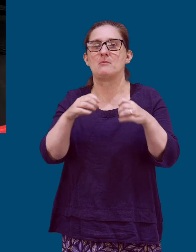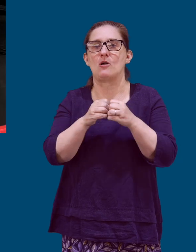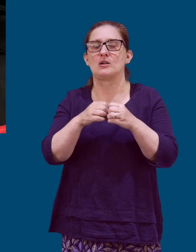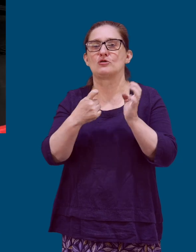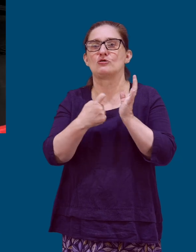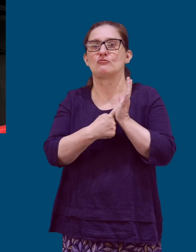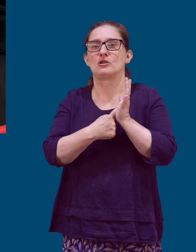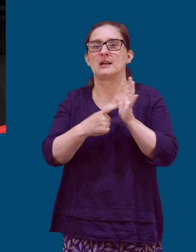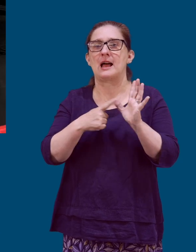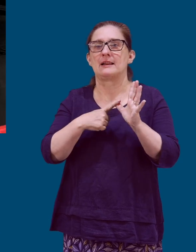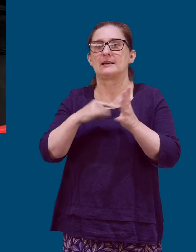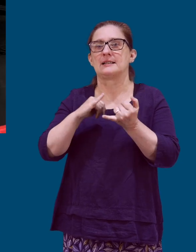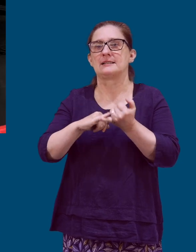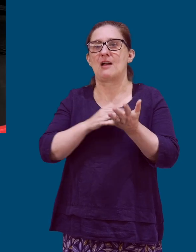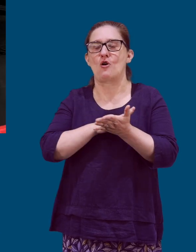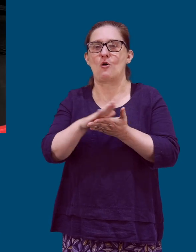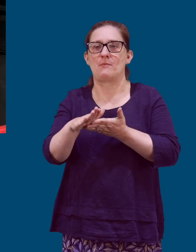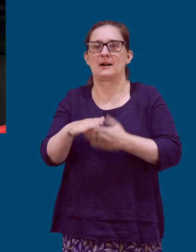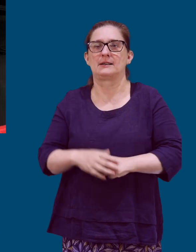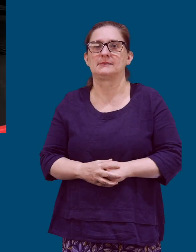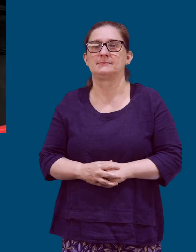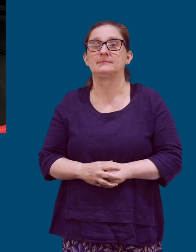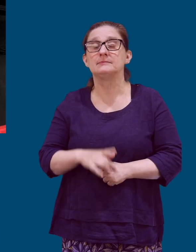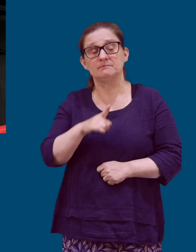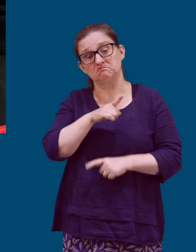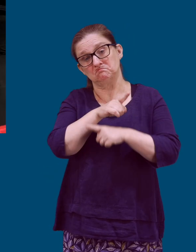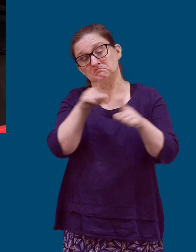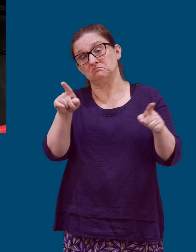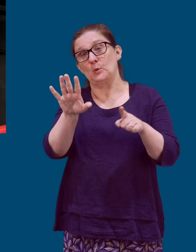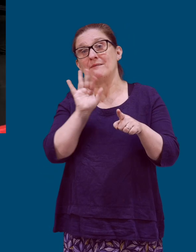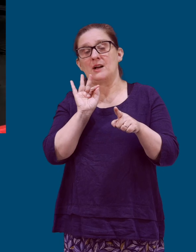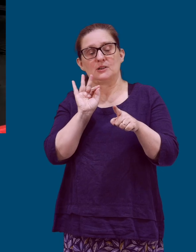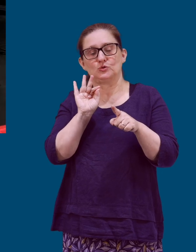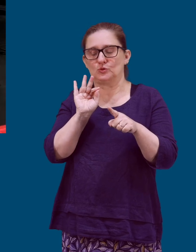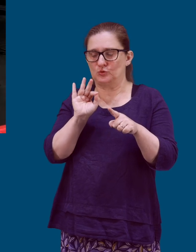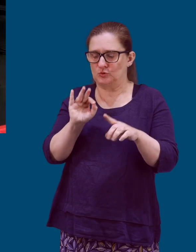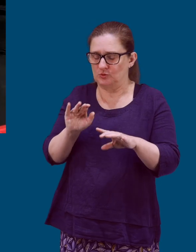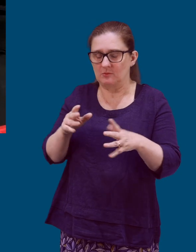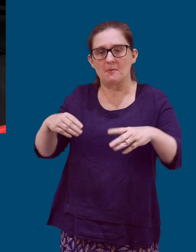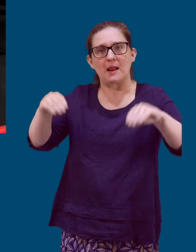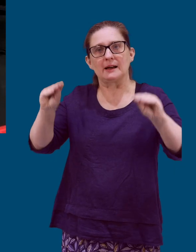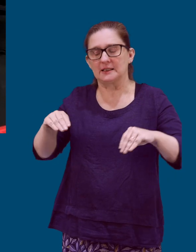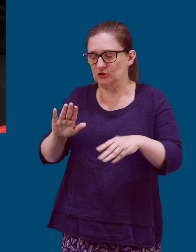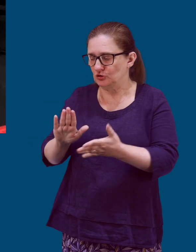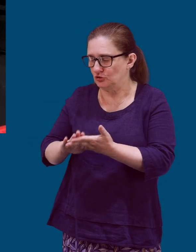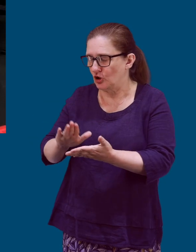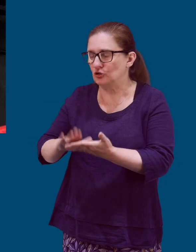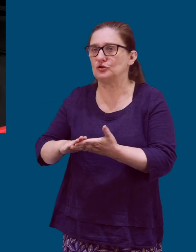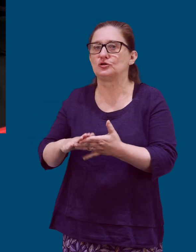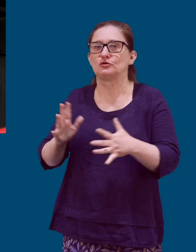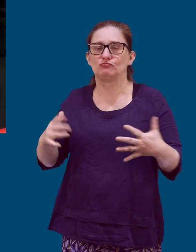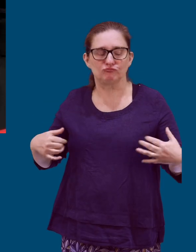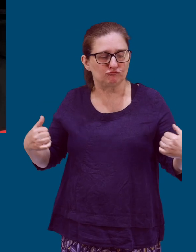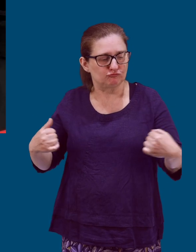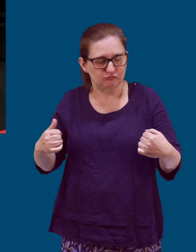Allen, and Sarah Hopfinger. You are invited to touch the blanket, to feel it against your skin, to trace your